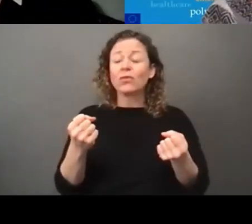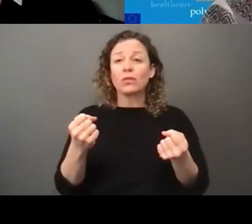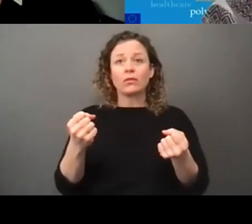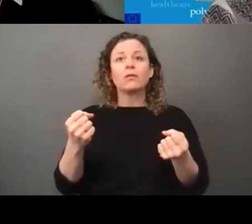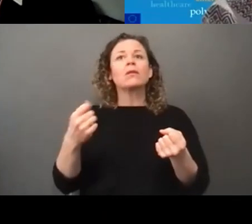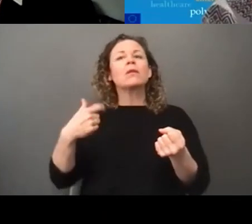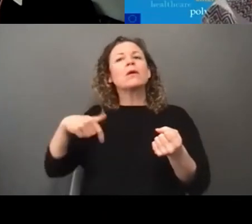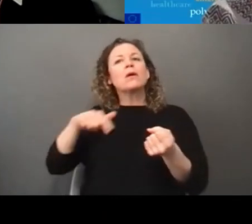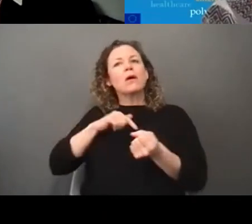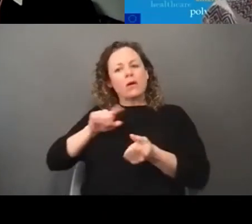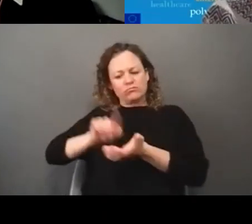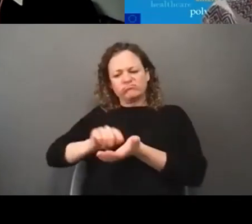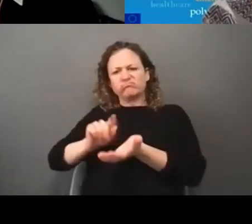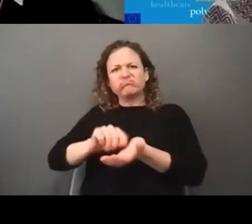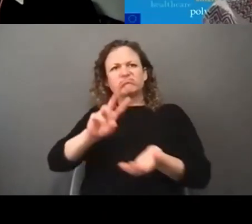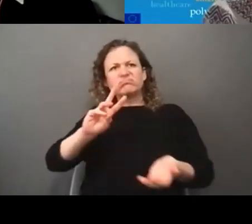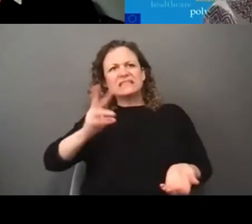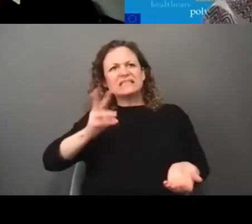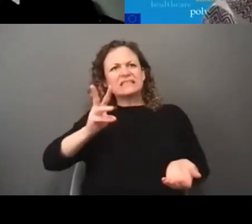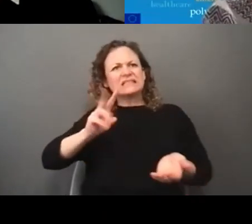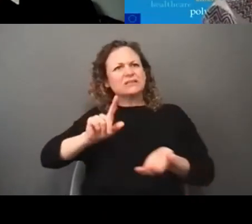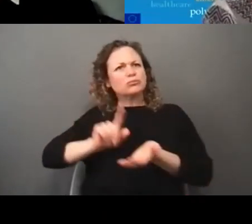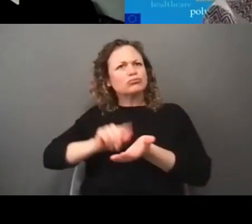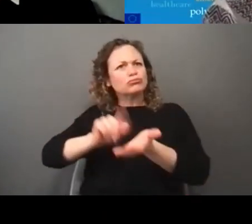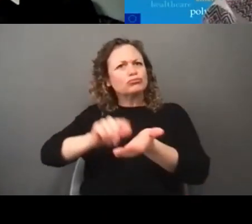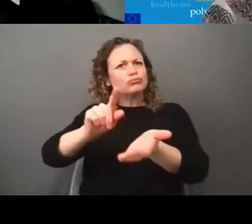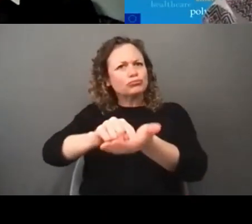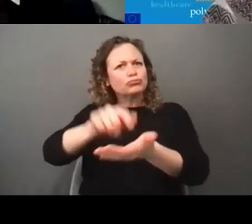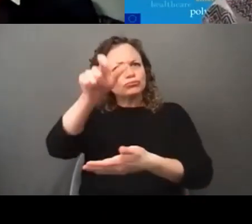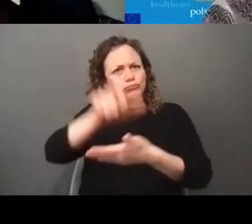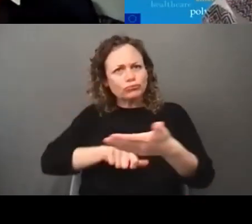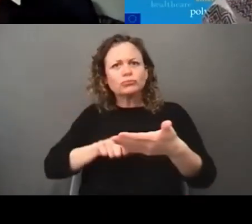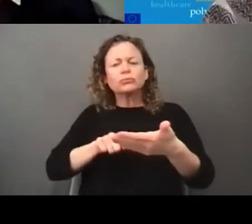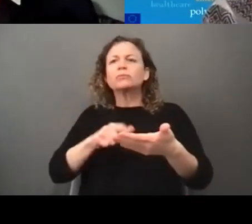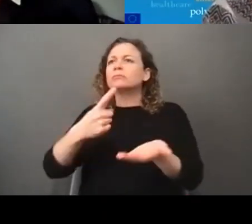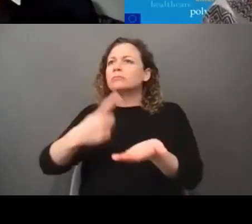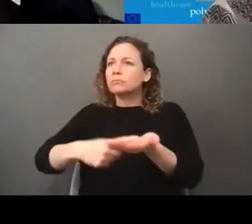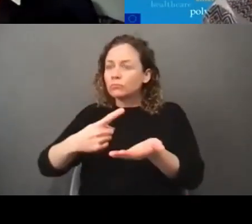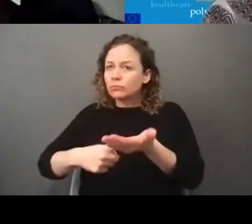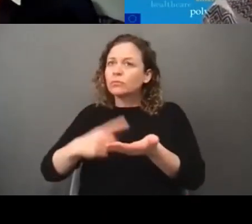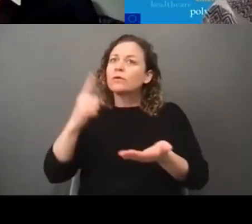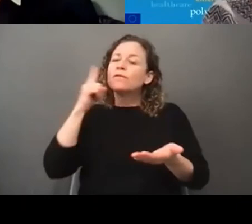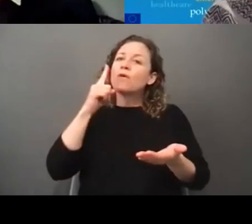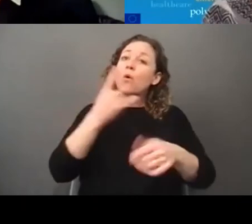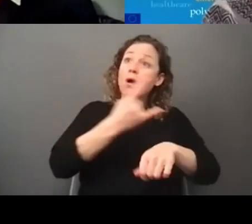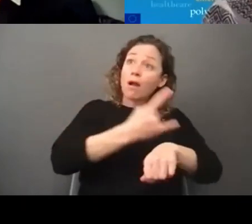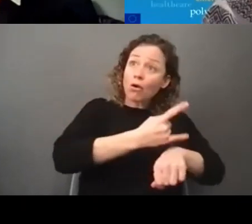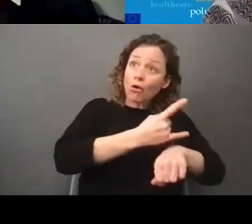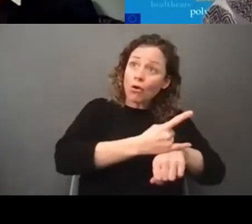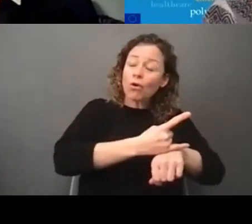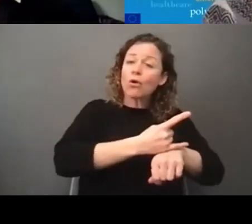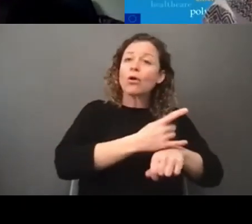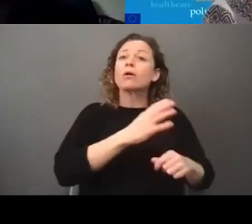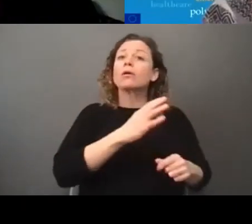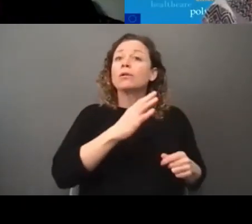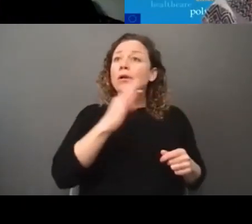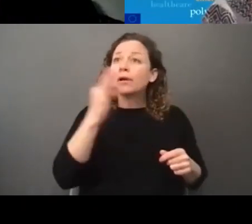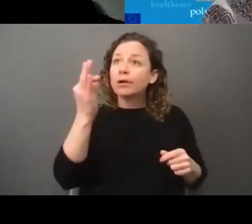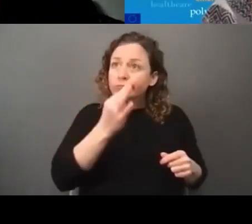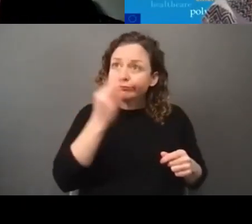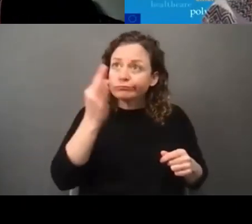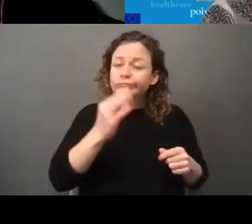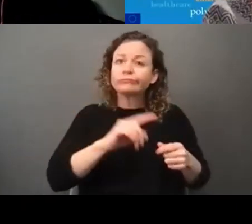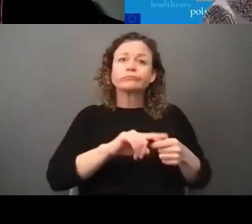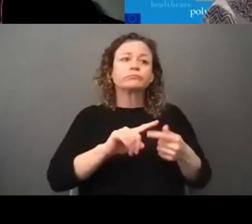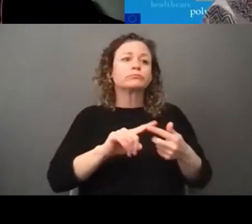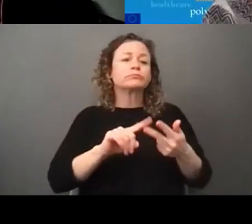use disorders in older adults for alcohol, cannabis, benzodiazepines, and opioids.